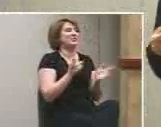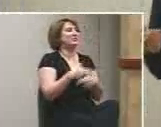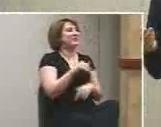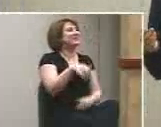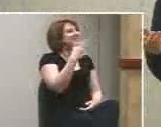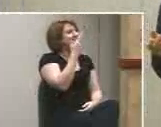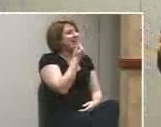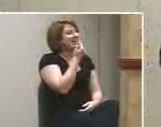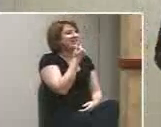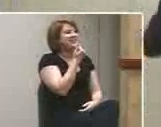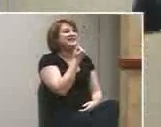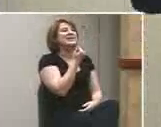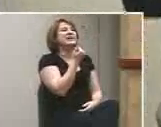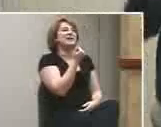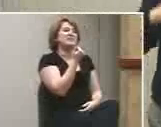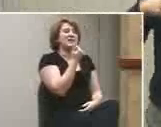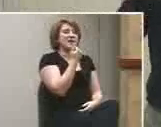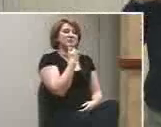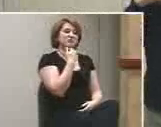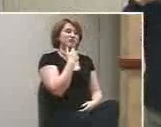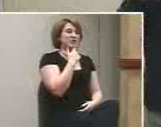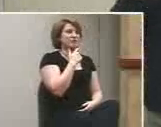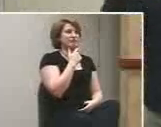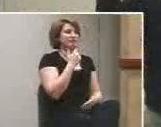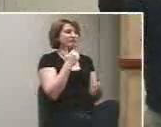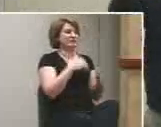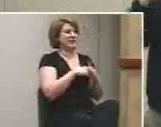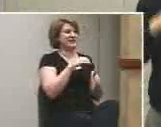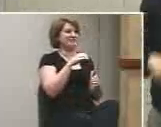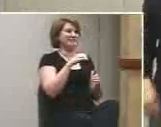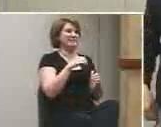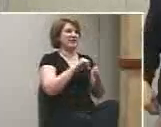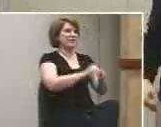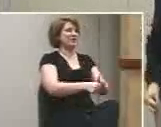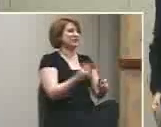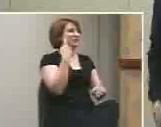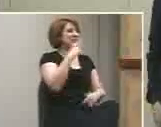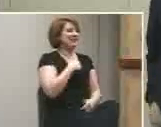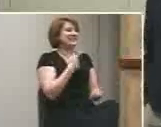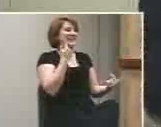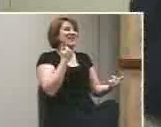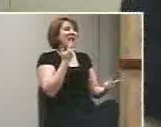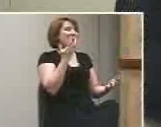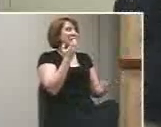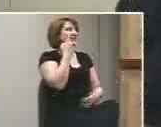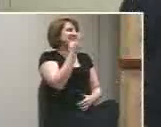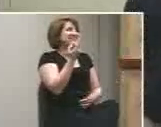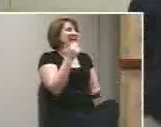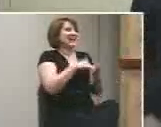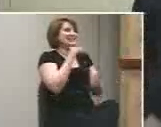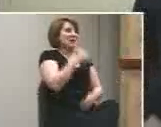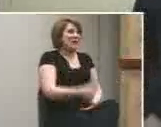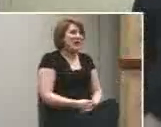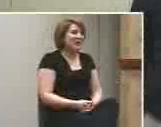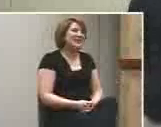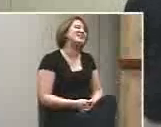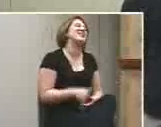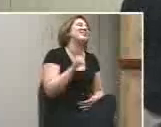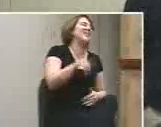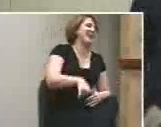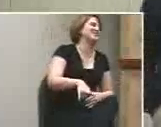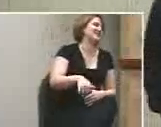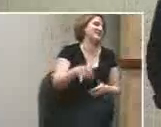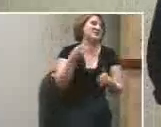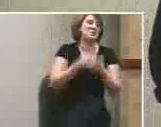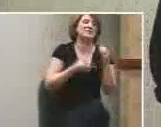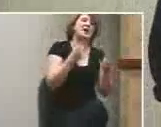It's reinforcing to me. I want to reinforce. Hey, let's laugh because I'd like to see that again tomorrow. That's what's happening. So